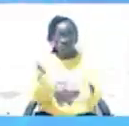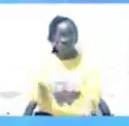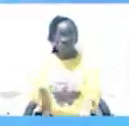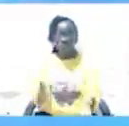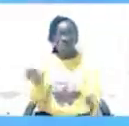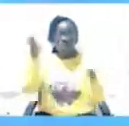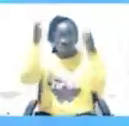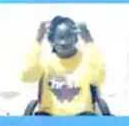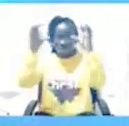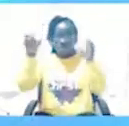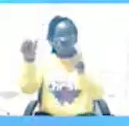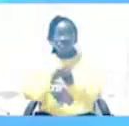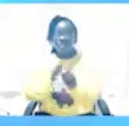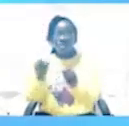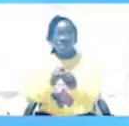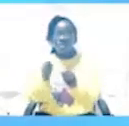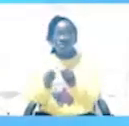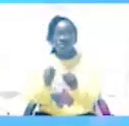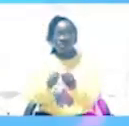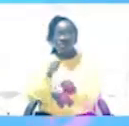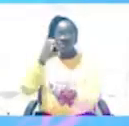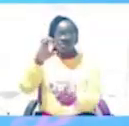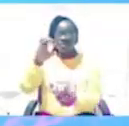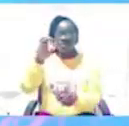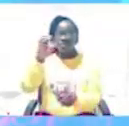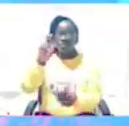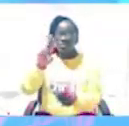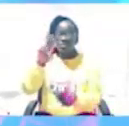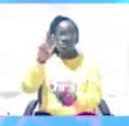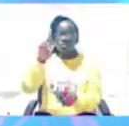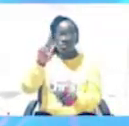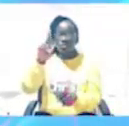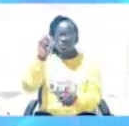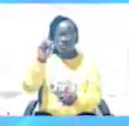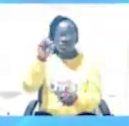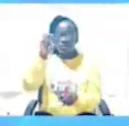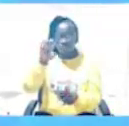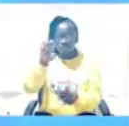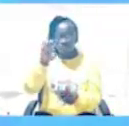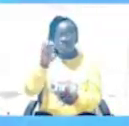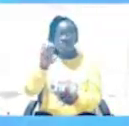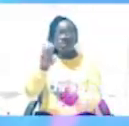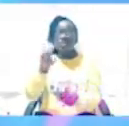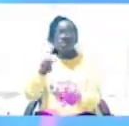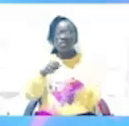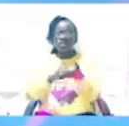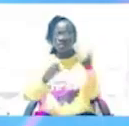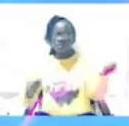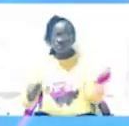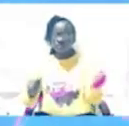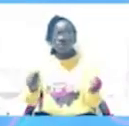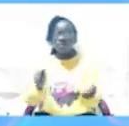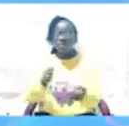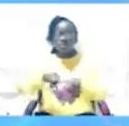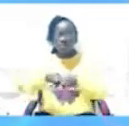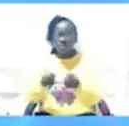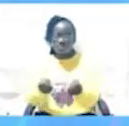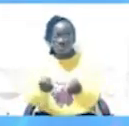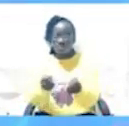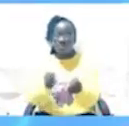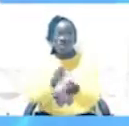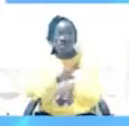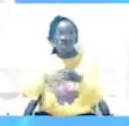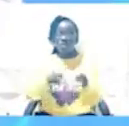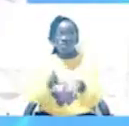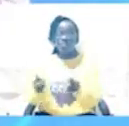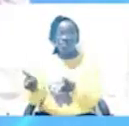to be removed. Cause every disease to be taken away. Amen. Break the bonds of the enemy. I command that